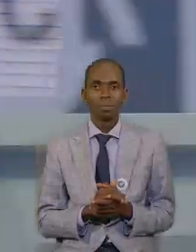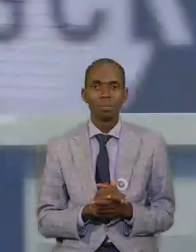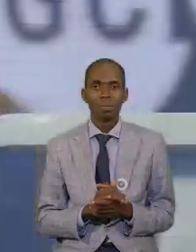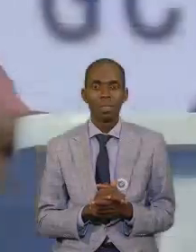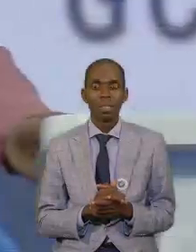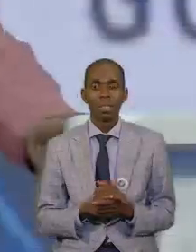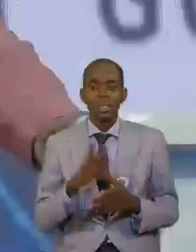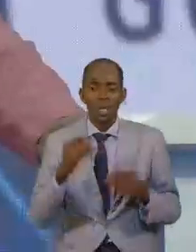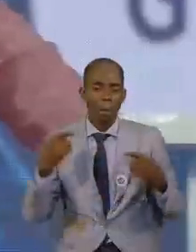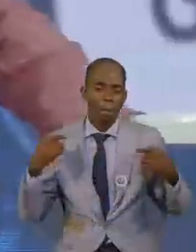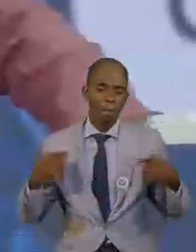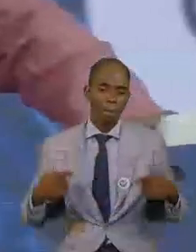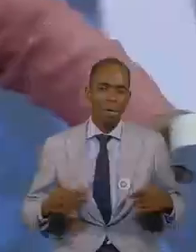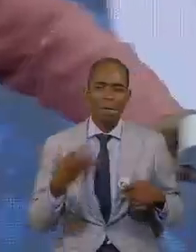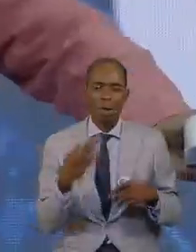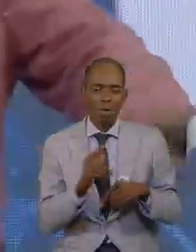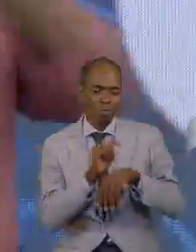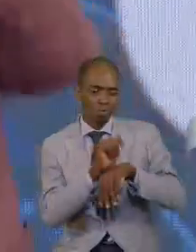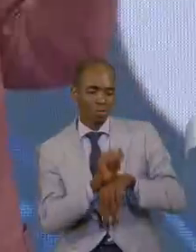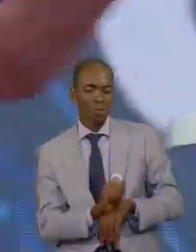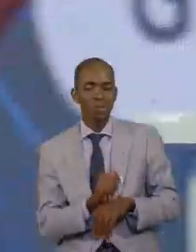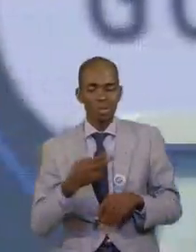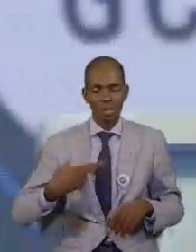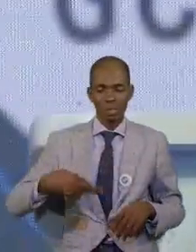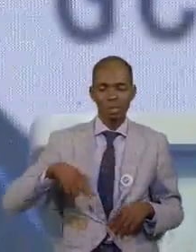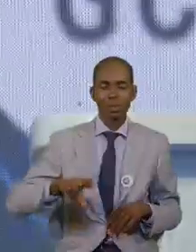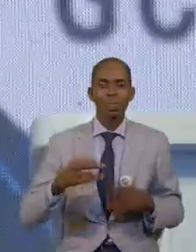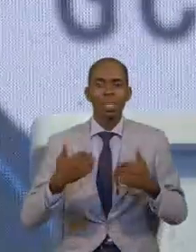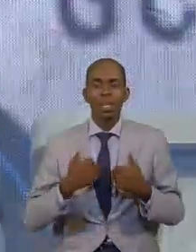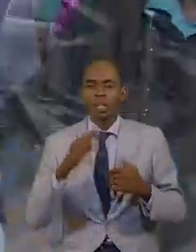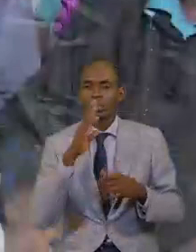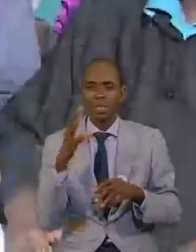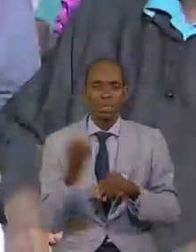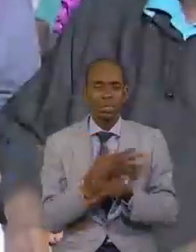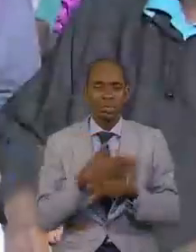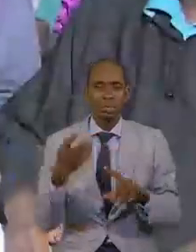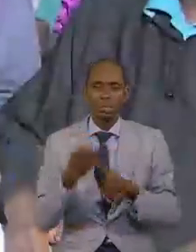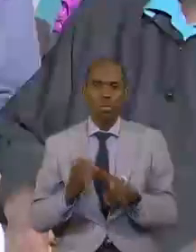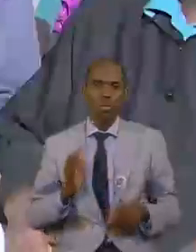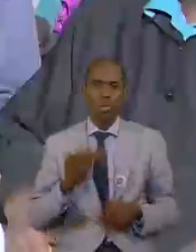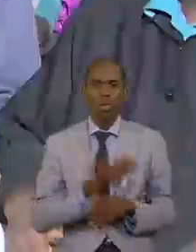veil of tradition, traditional religion, have been taken away from our face.